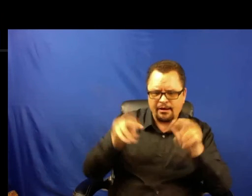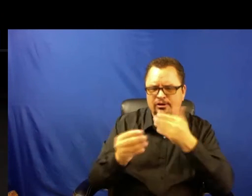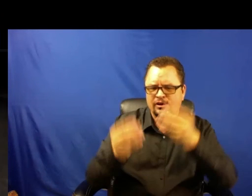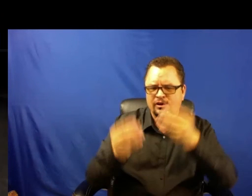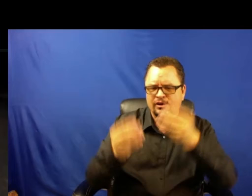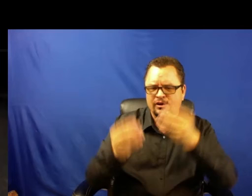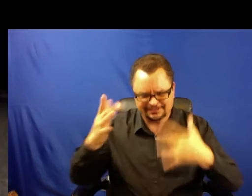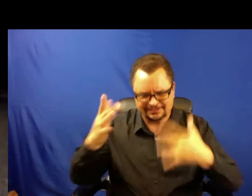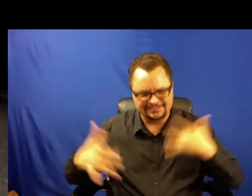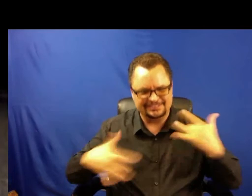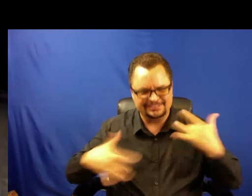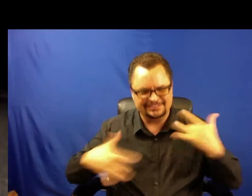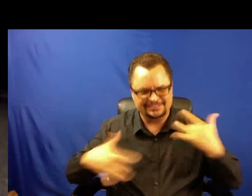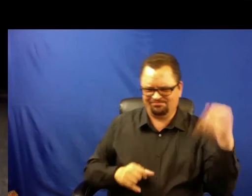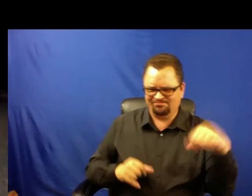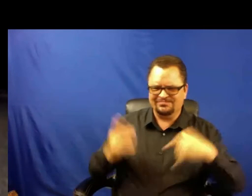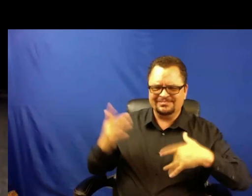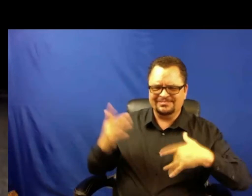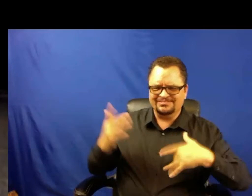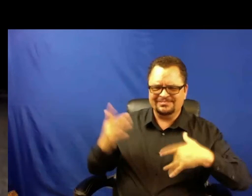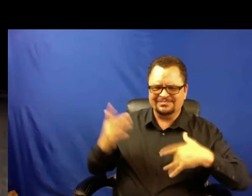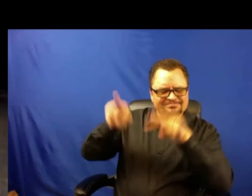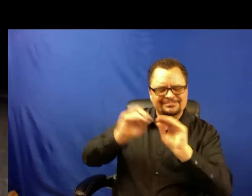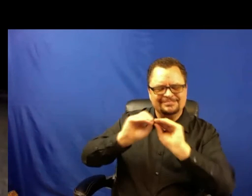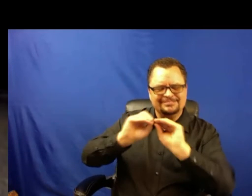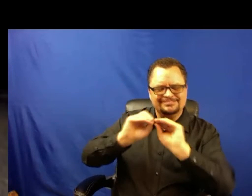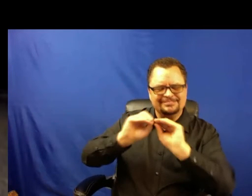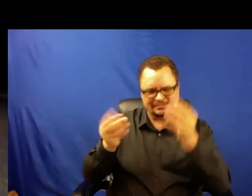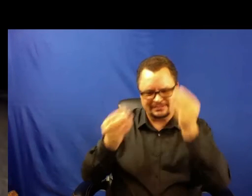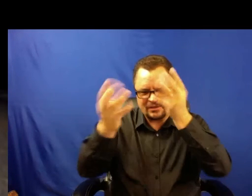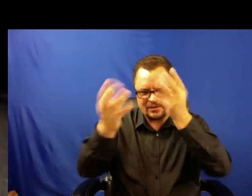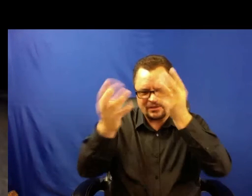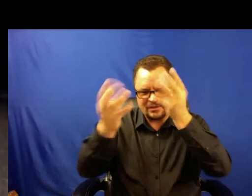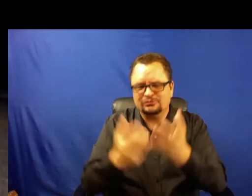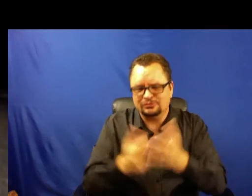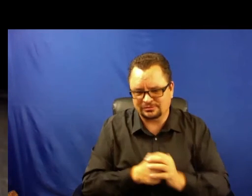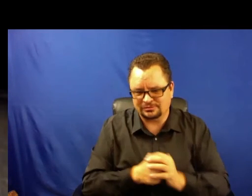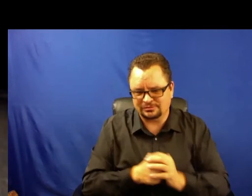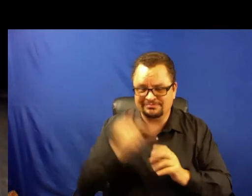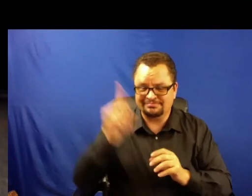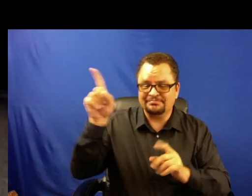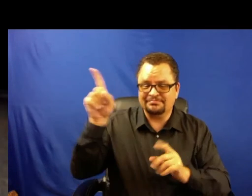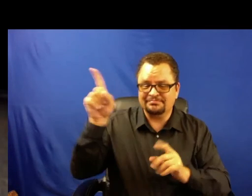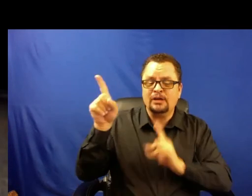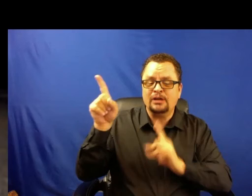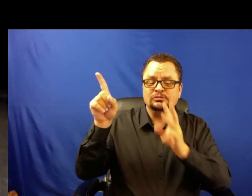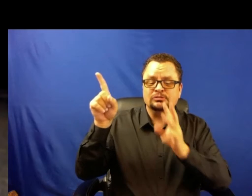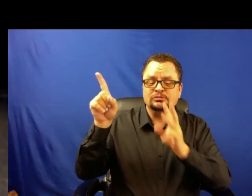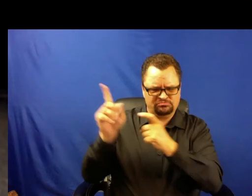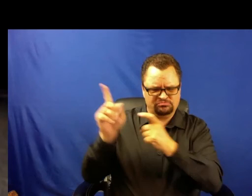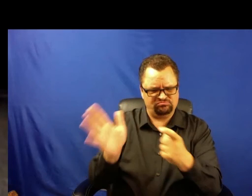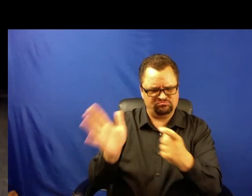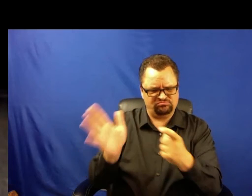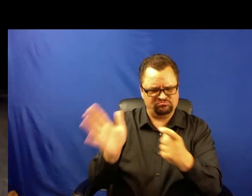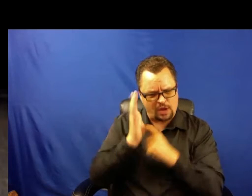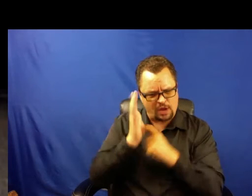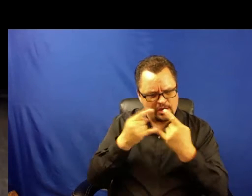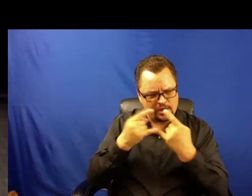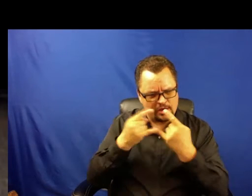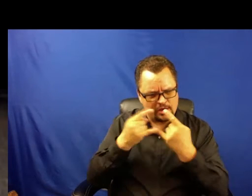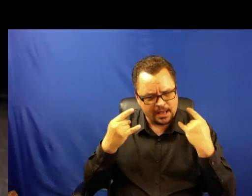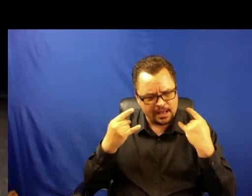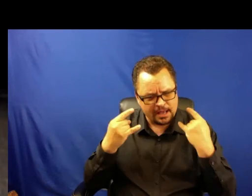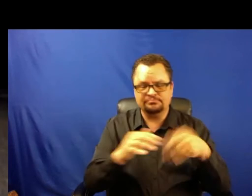understanding is Manitou requires masks to go into retail, is that right, in their schools and et cetera. So do we have